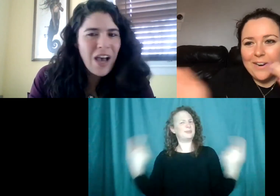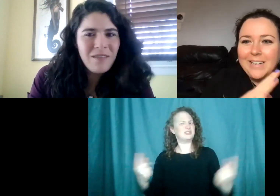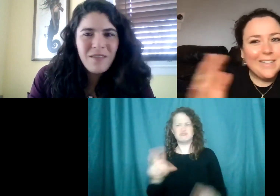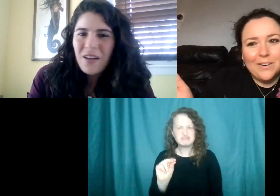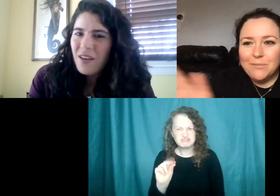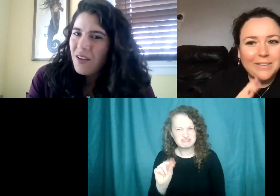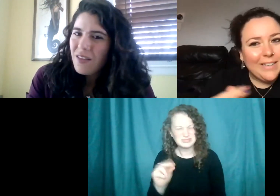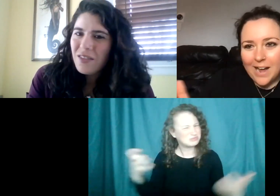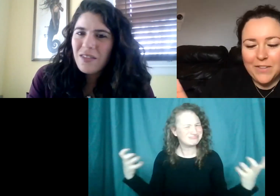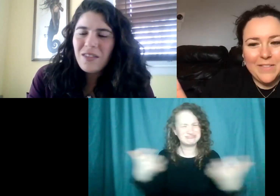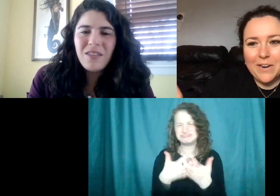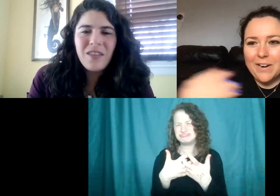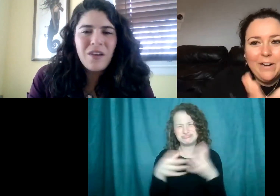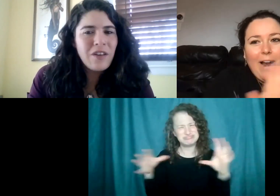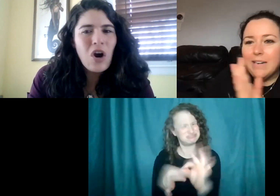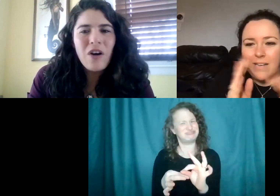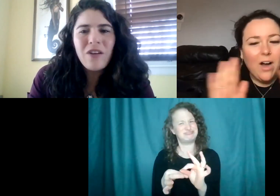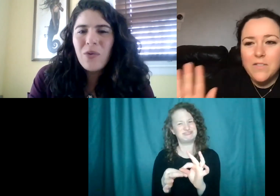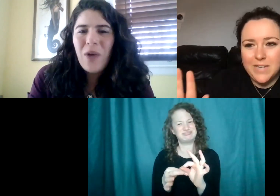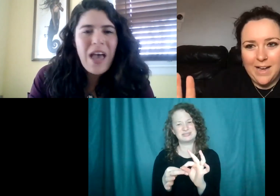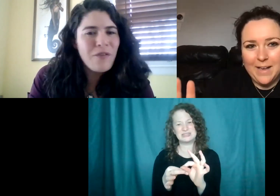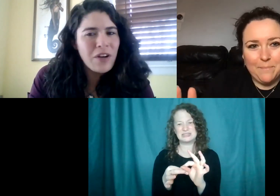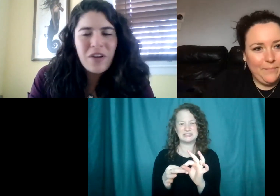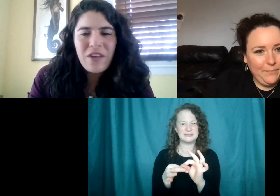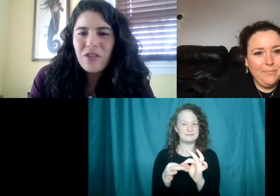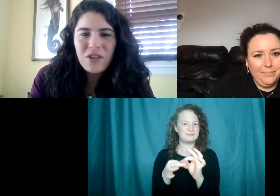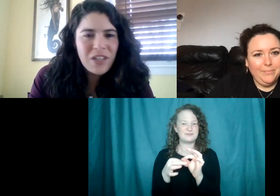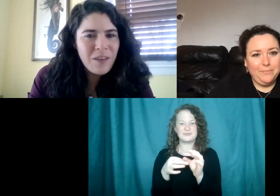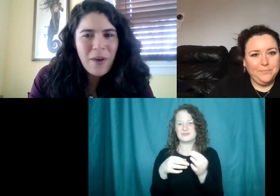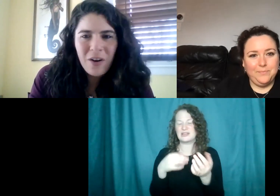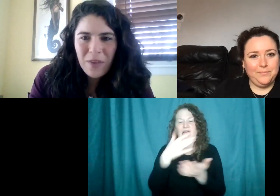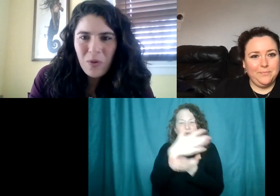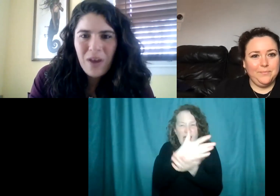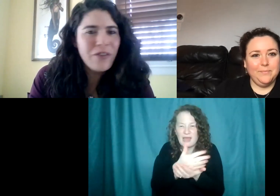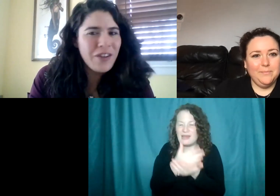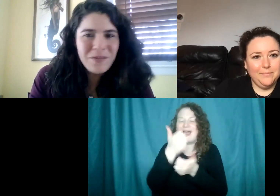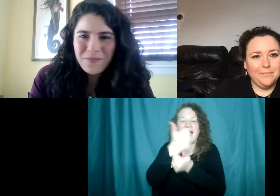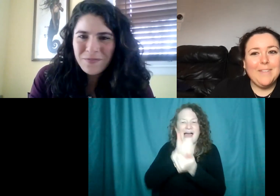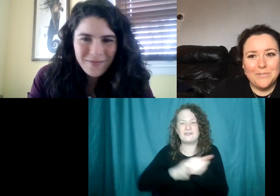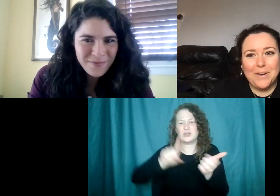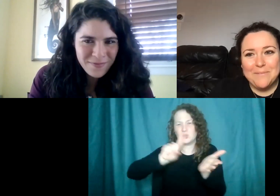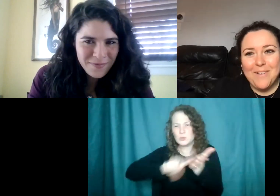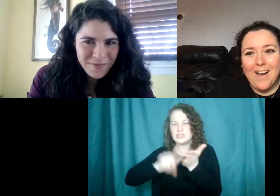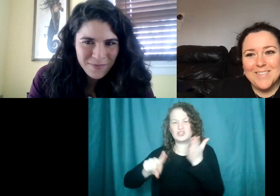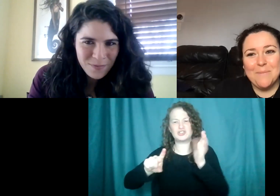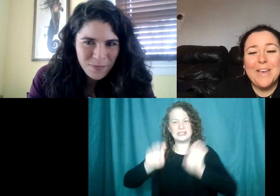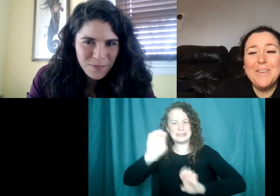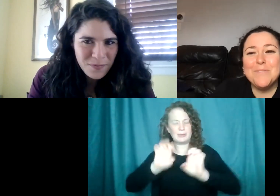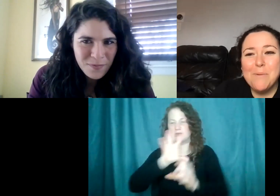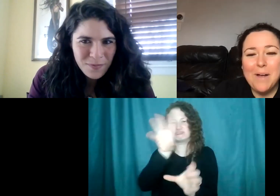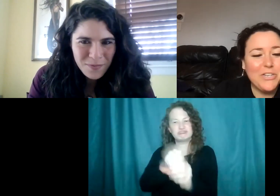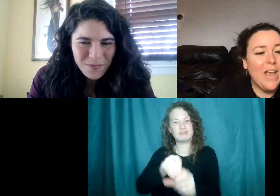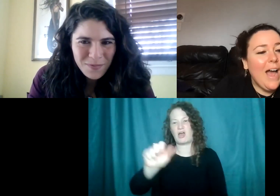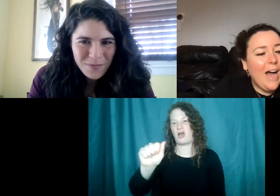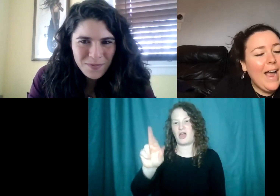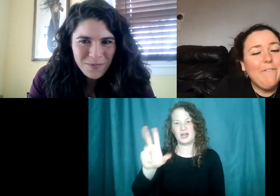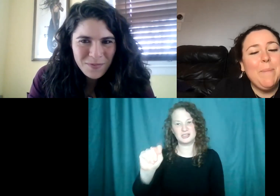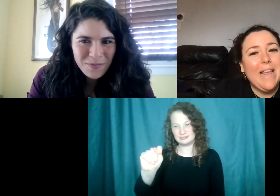They're not. They're really not. They're interacting all the time. Every research experiment you ever do. That's right. Awesome. Well, thank you so